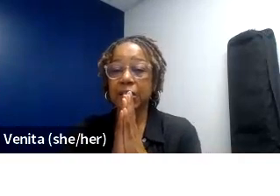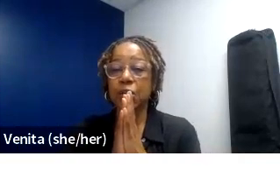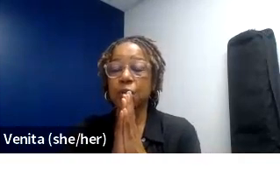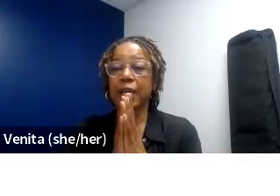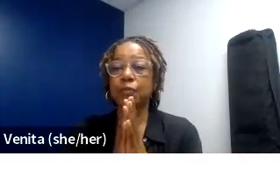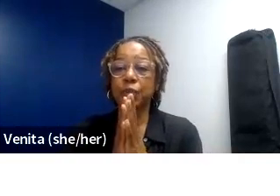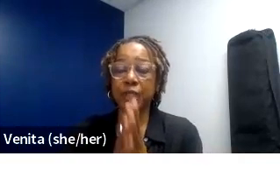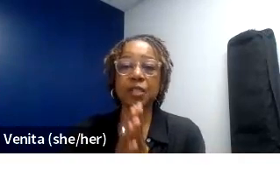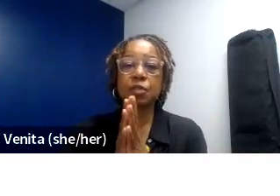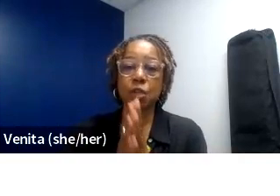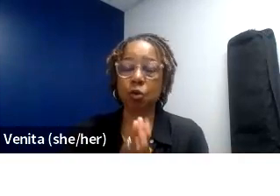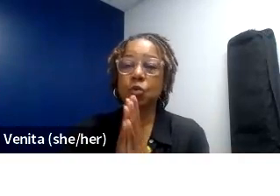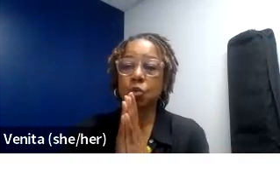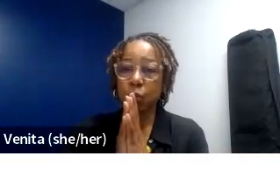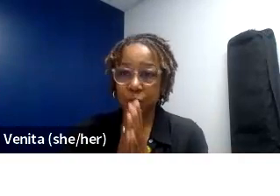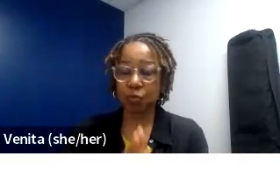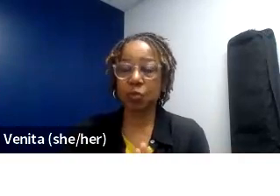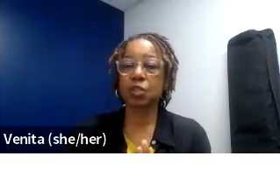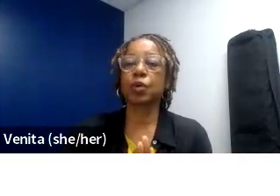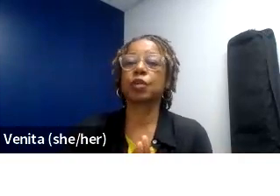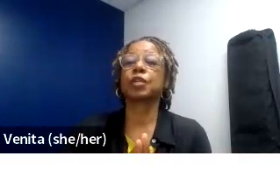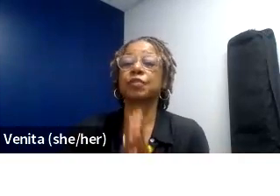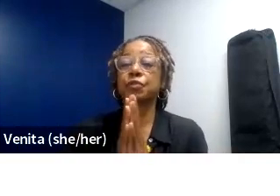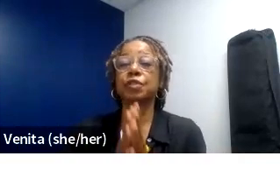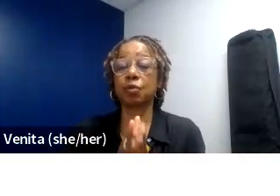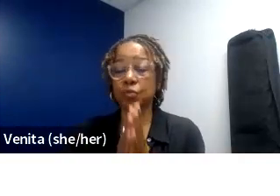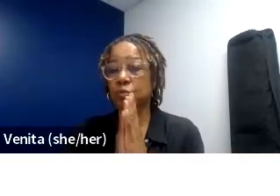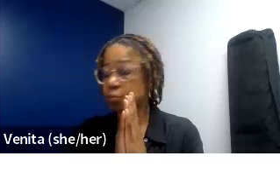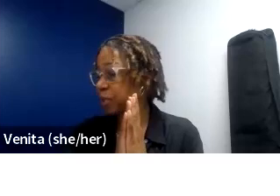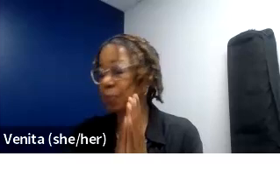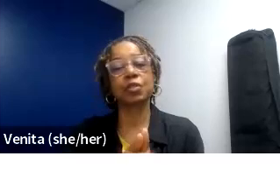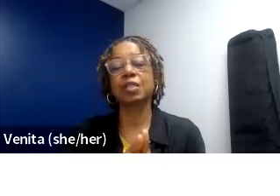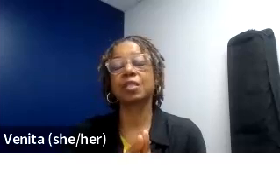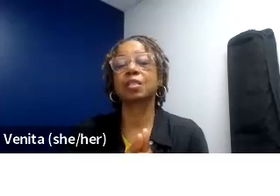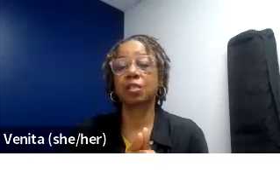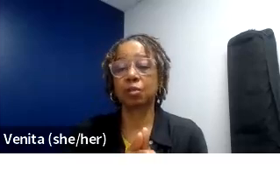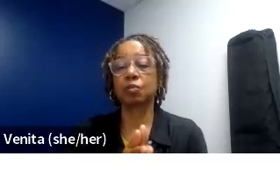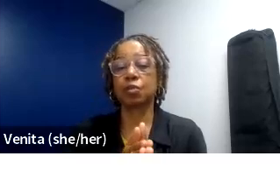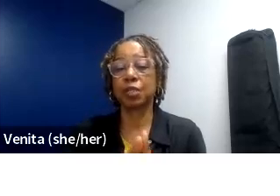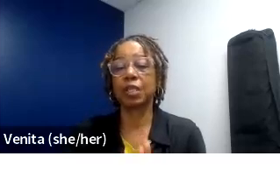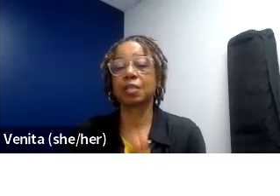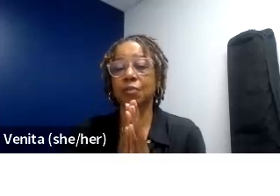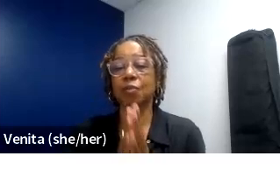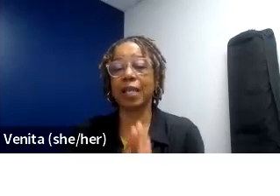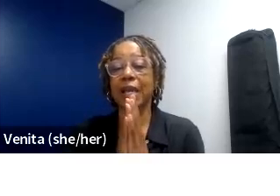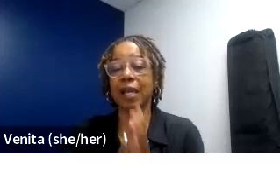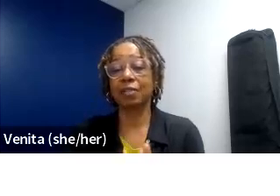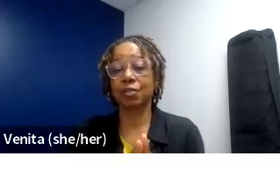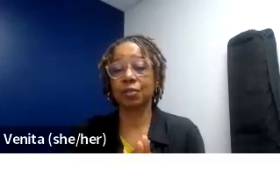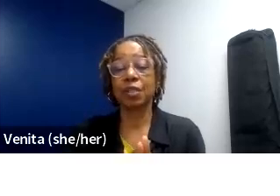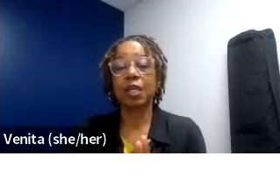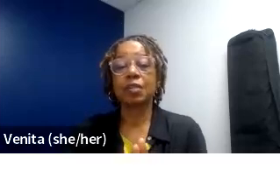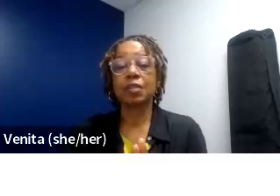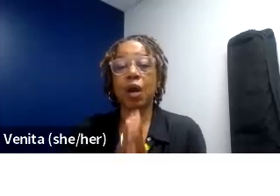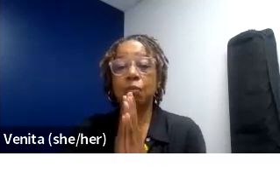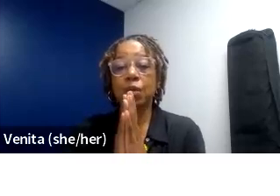and know that we know what's going on. And if you don't, be persistent until you get the right